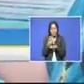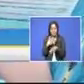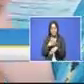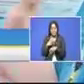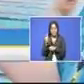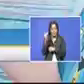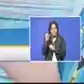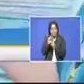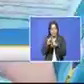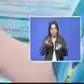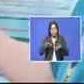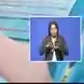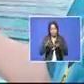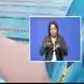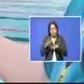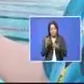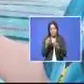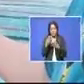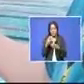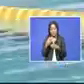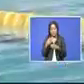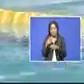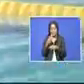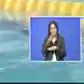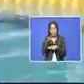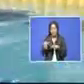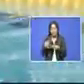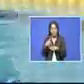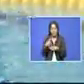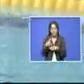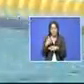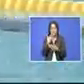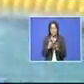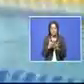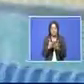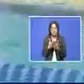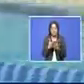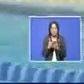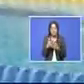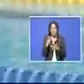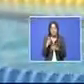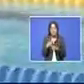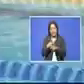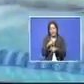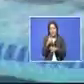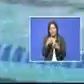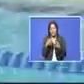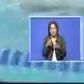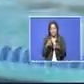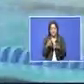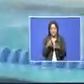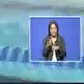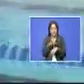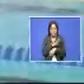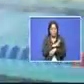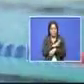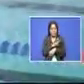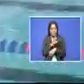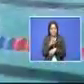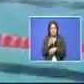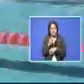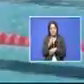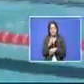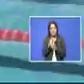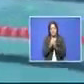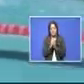in the next couple of months, but overall it was pretty good. In one of the more grueling events, Devin Cuffey-Bethel from Barracudas won the 11-12 girls